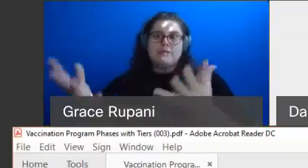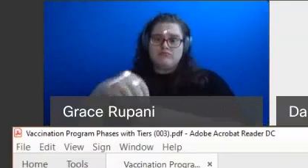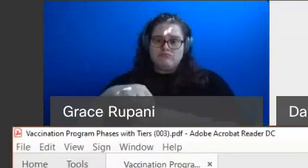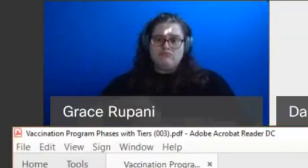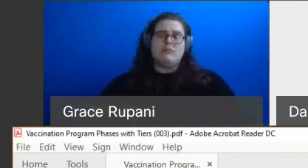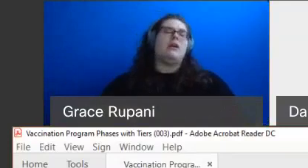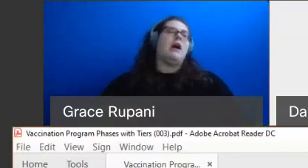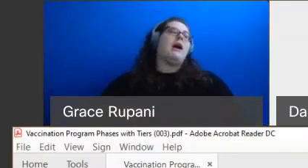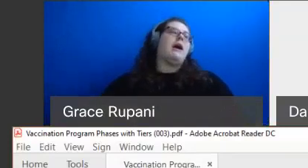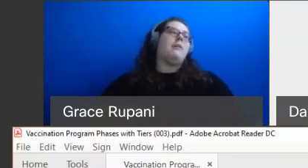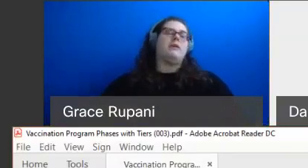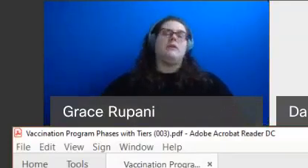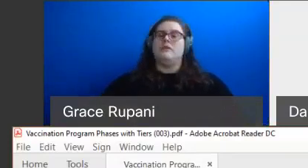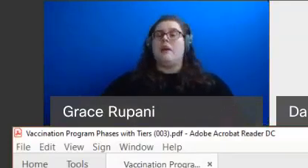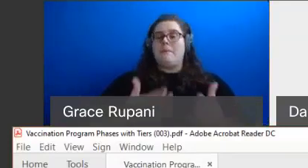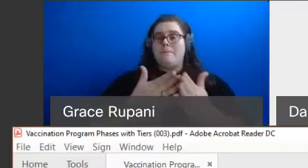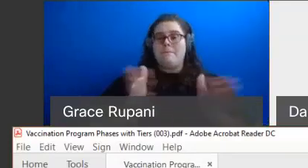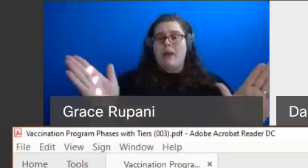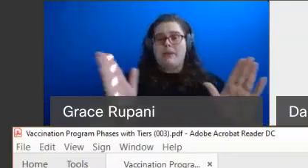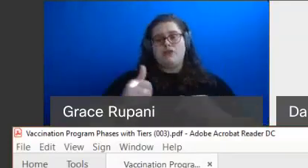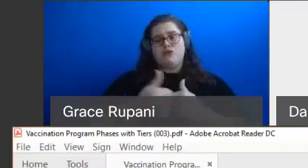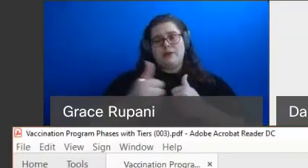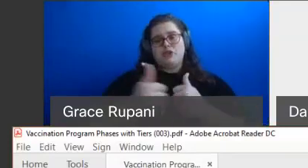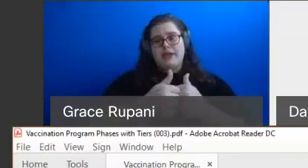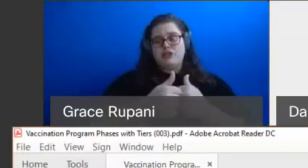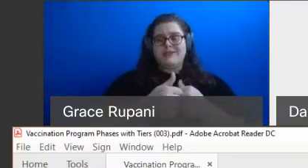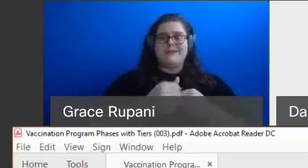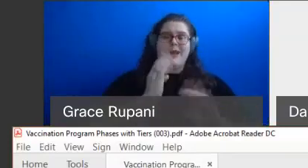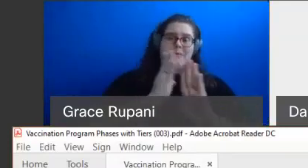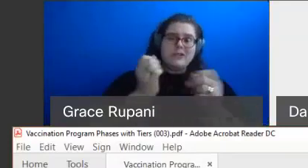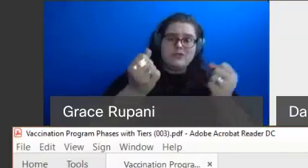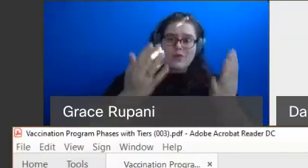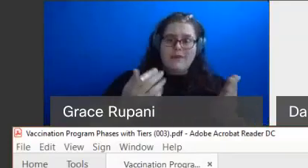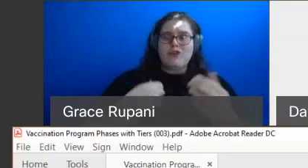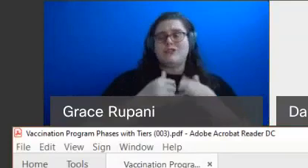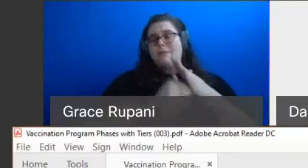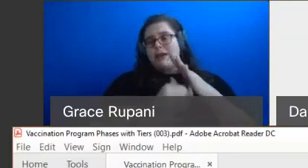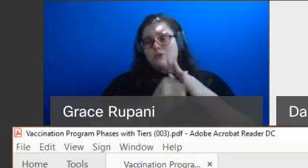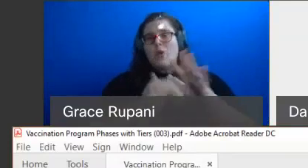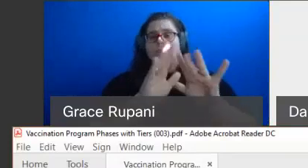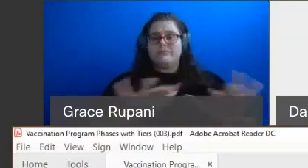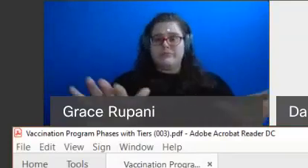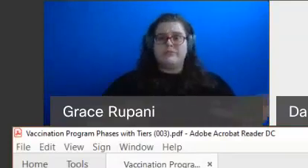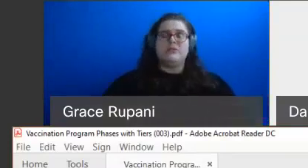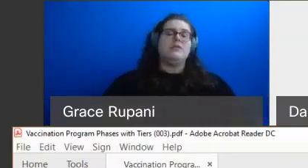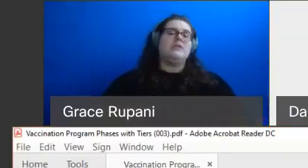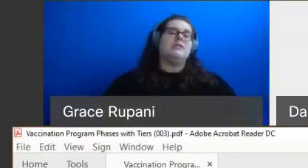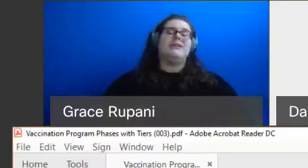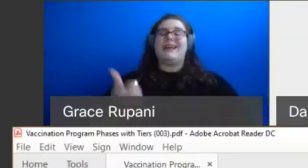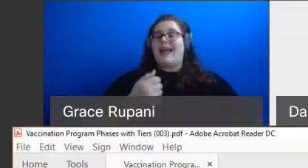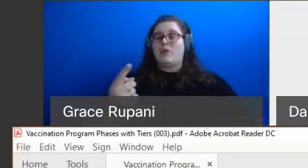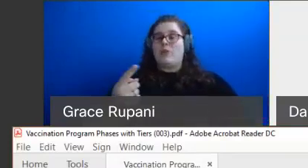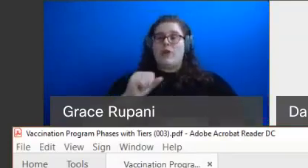of public mass transit, people employed in manufacturing. I don't know who that would be in DC, or